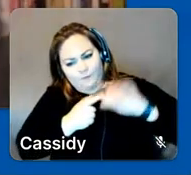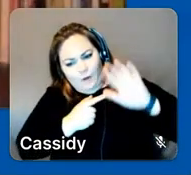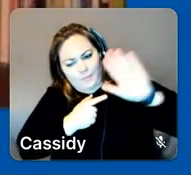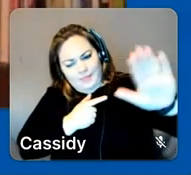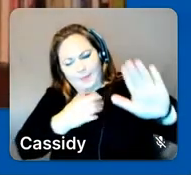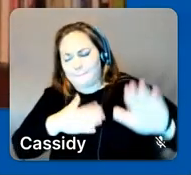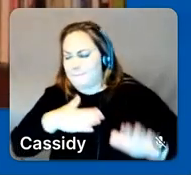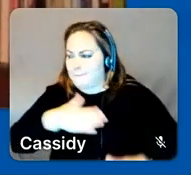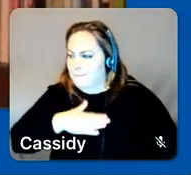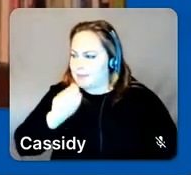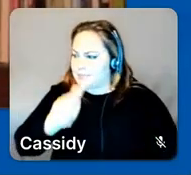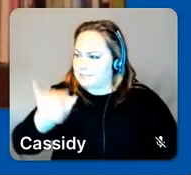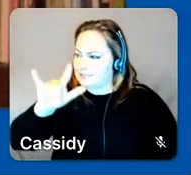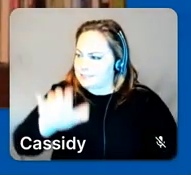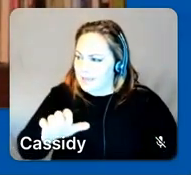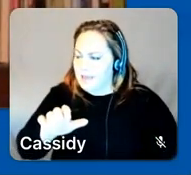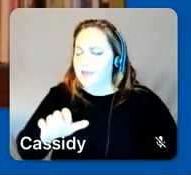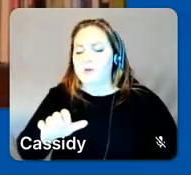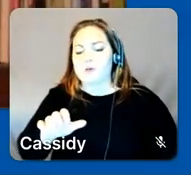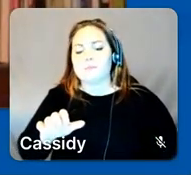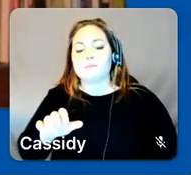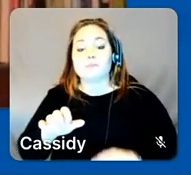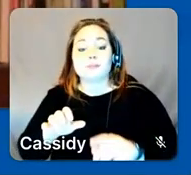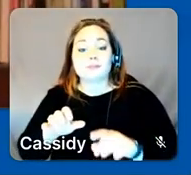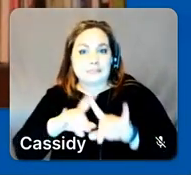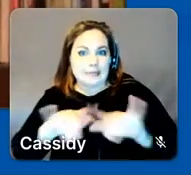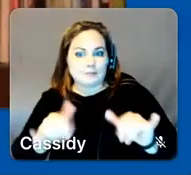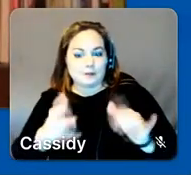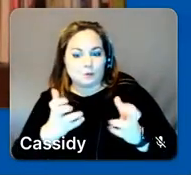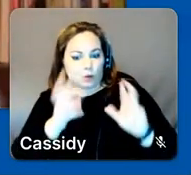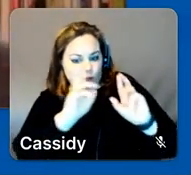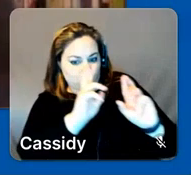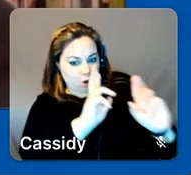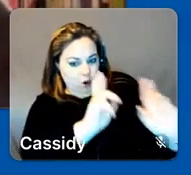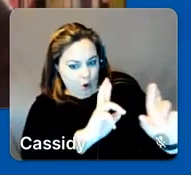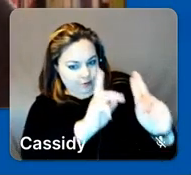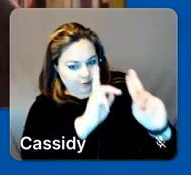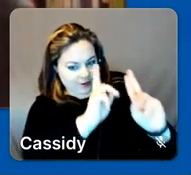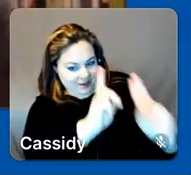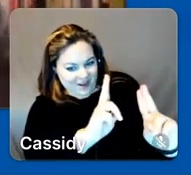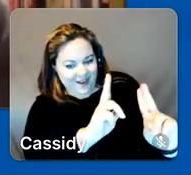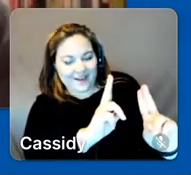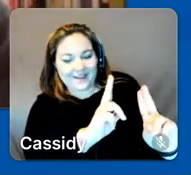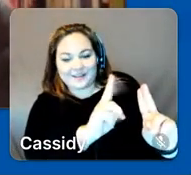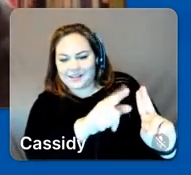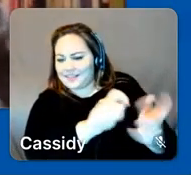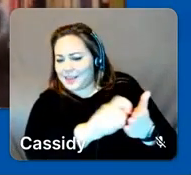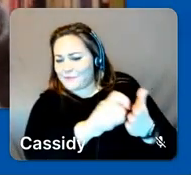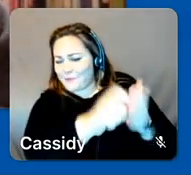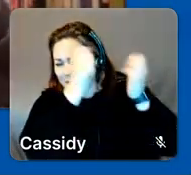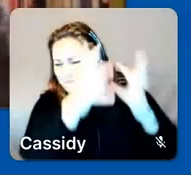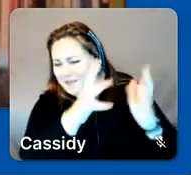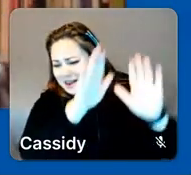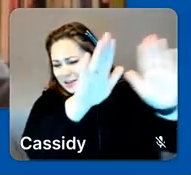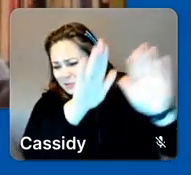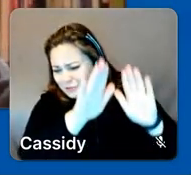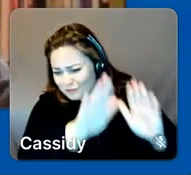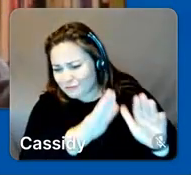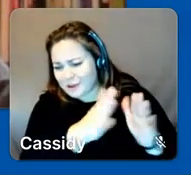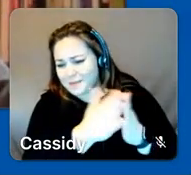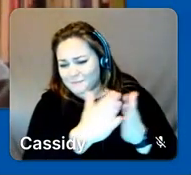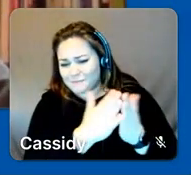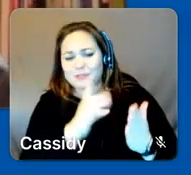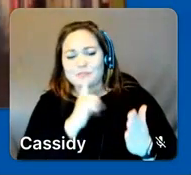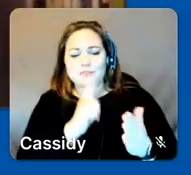and everything like that. And also you want to honor the legacy of somebody who wrote a lot of really great books and a lot of really great